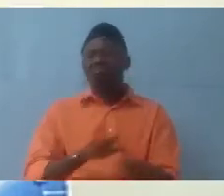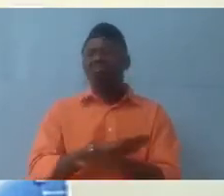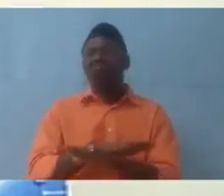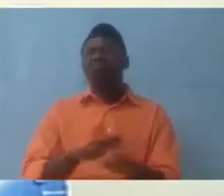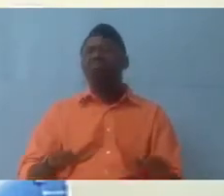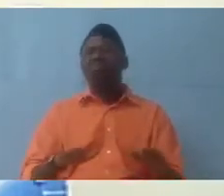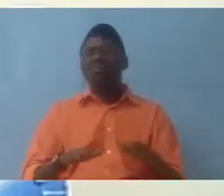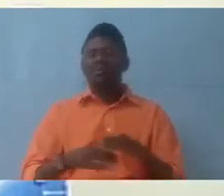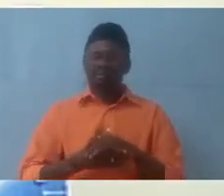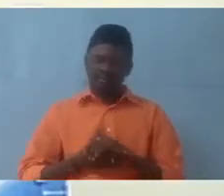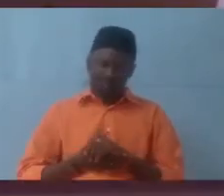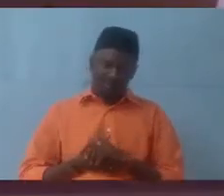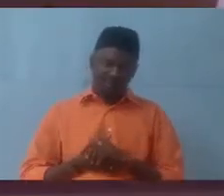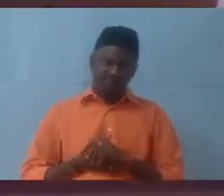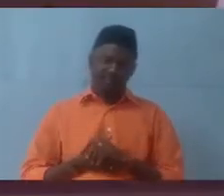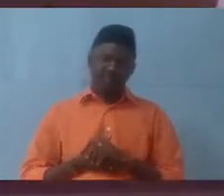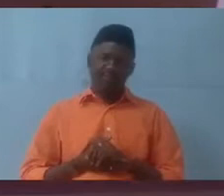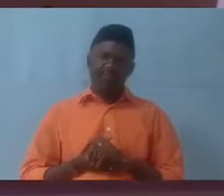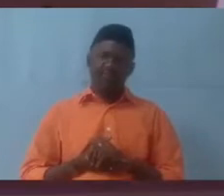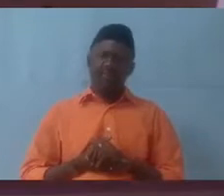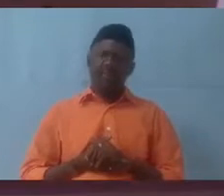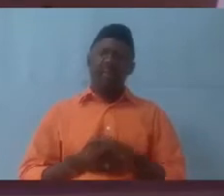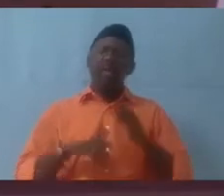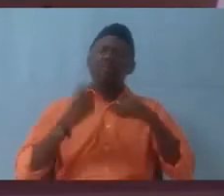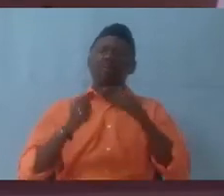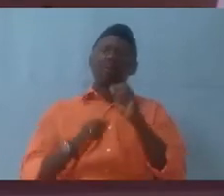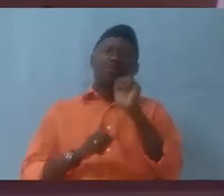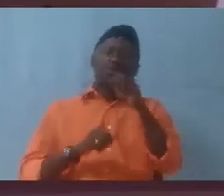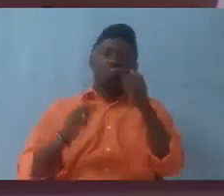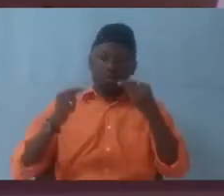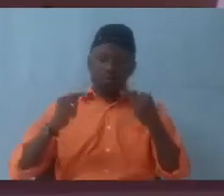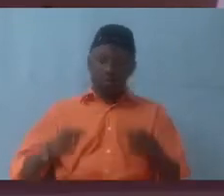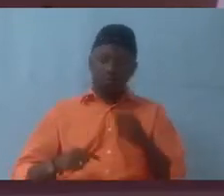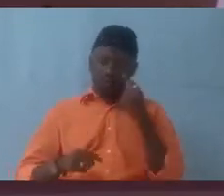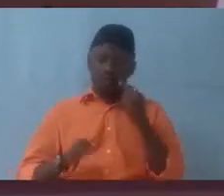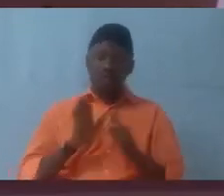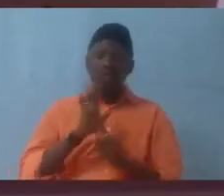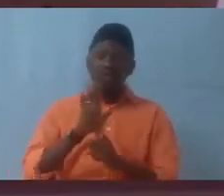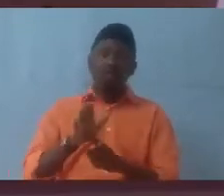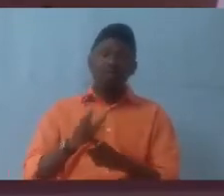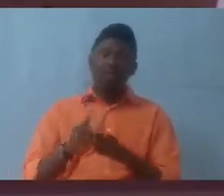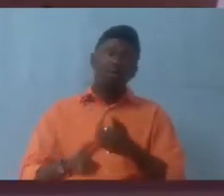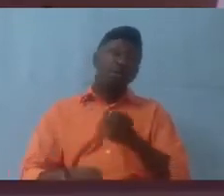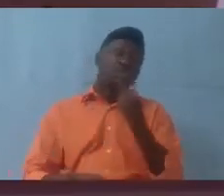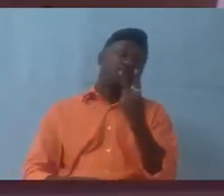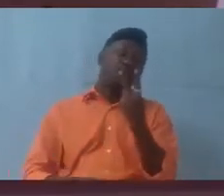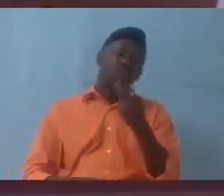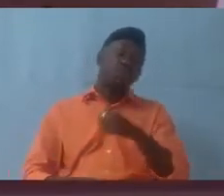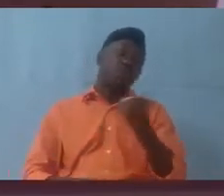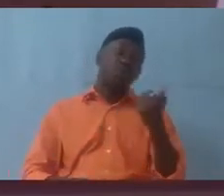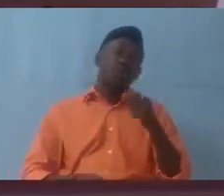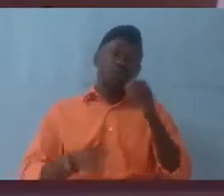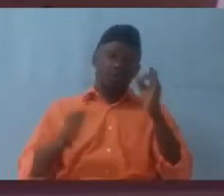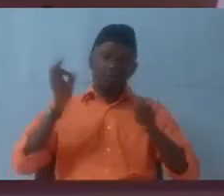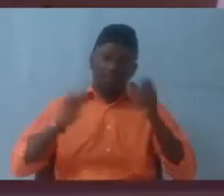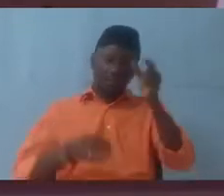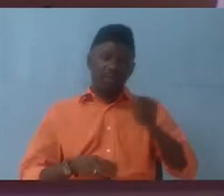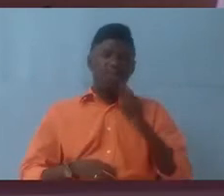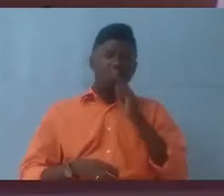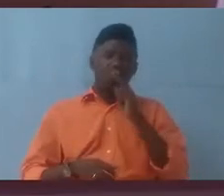rek. As per your statement, you've indicated that there were two other magistrates who were arrested that you know of.